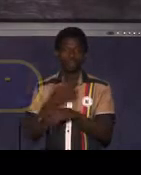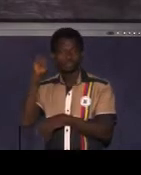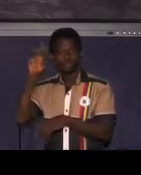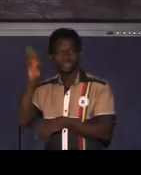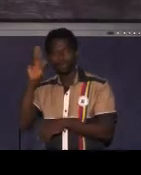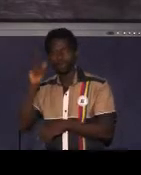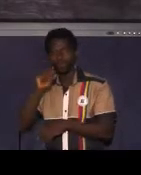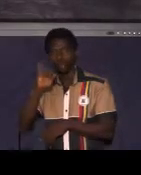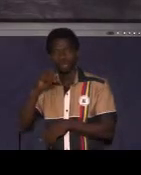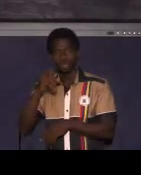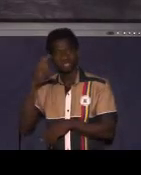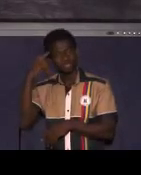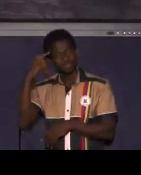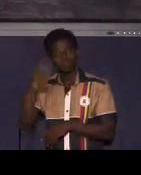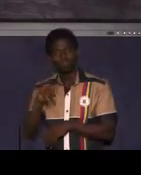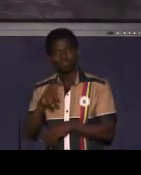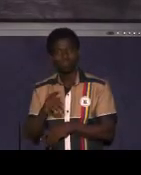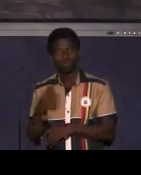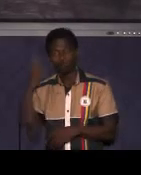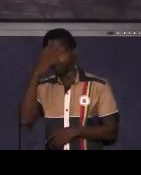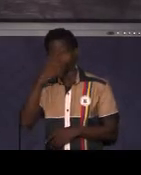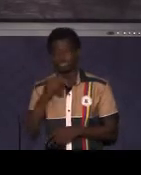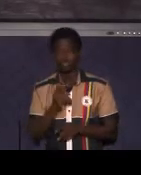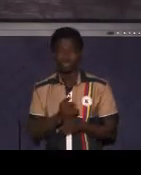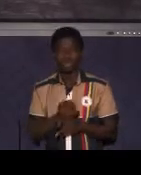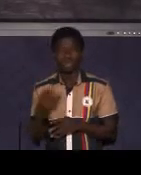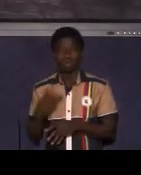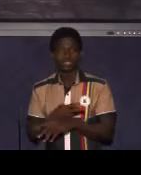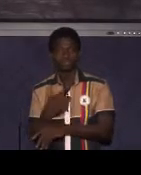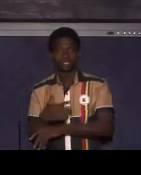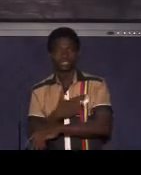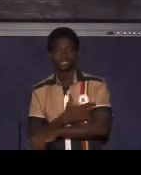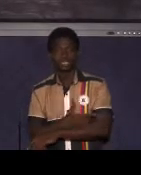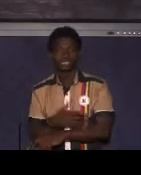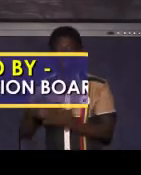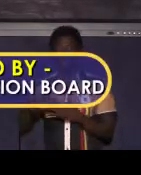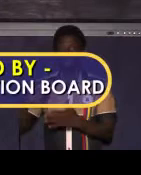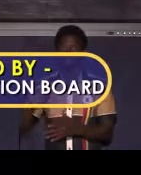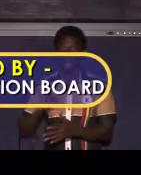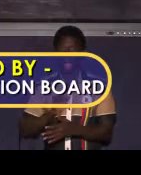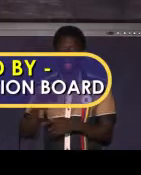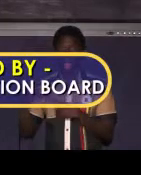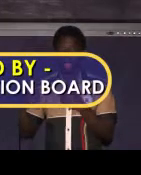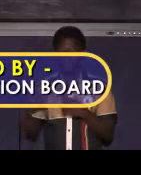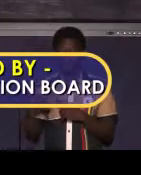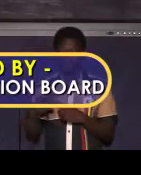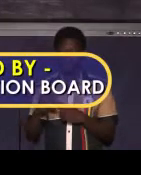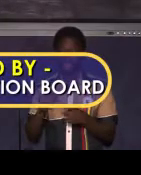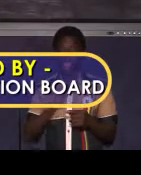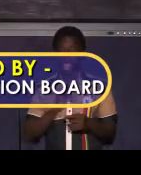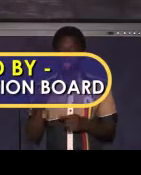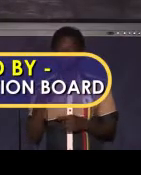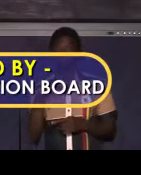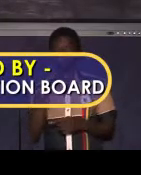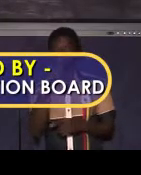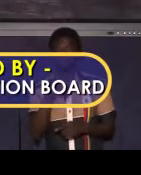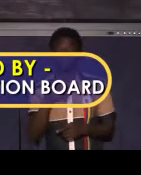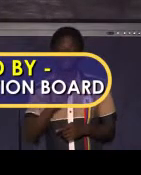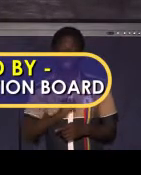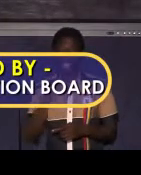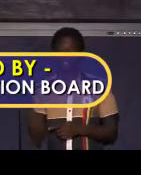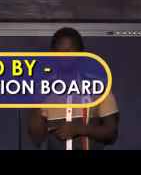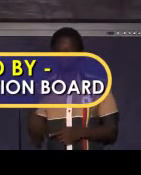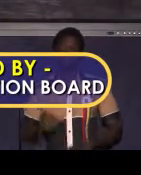mathematician, Uncle Agbaje, for the beautifully packaged mathematics lesson. But before I go, I've always told